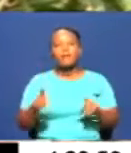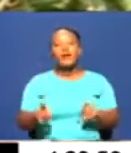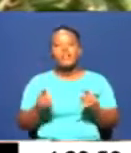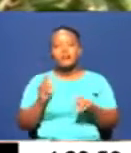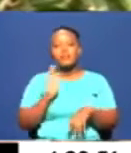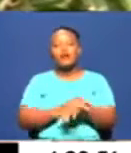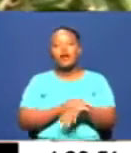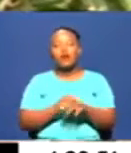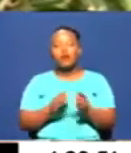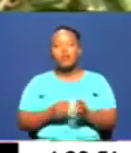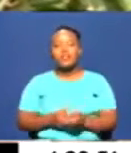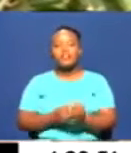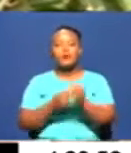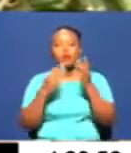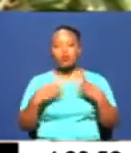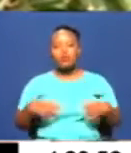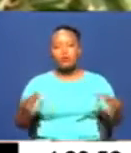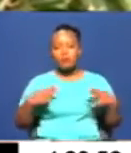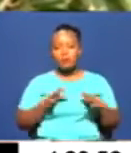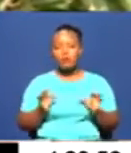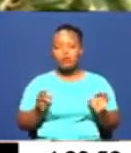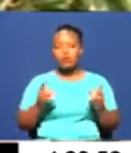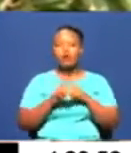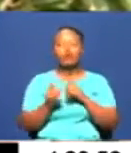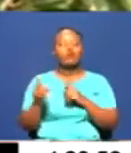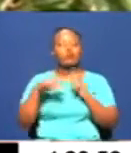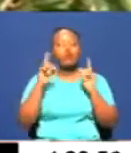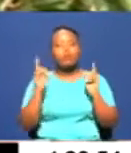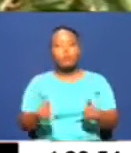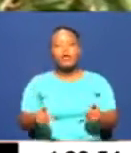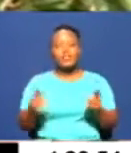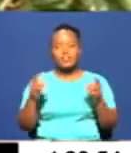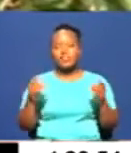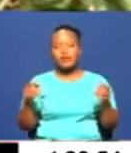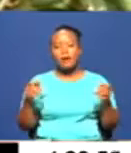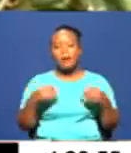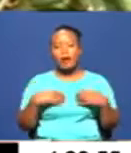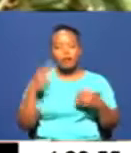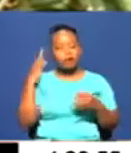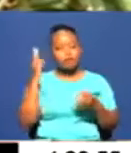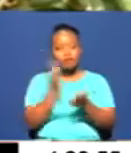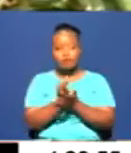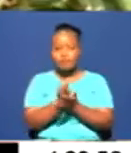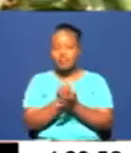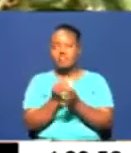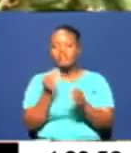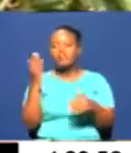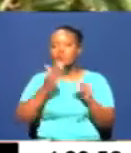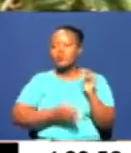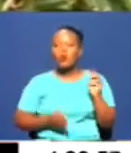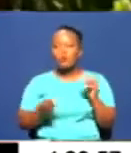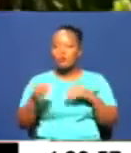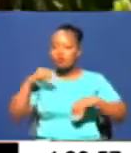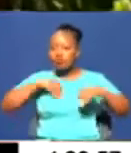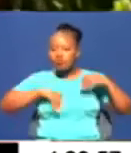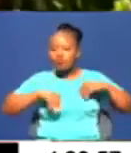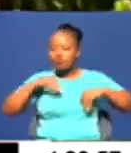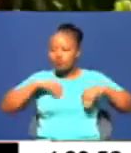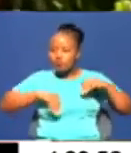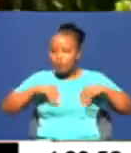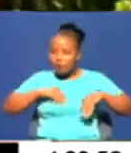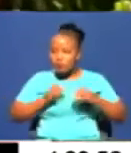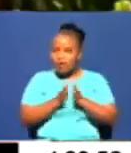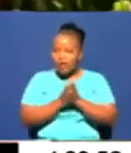kwa wananchi. Tuweze kuwa watu waaminifu. Tuache mambo ya hongo, mambo ya corruption.